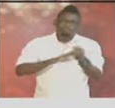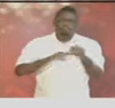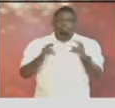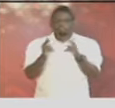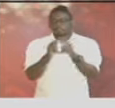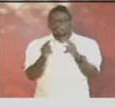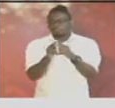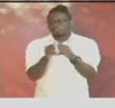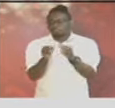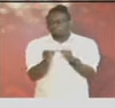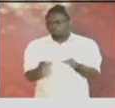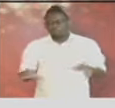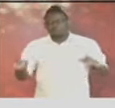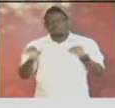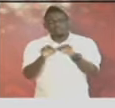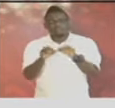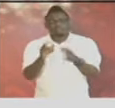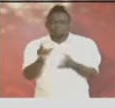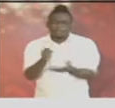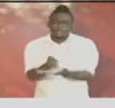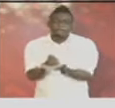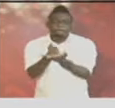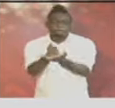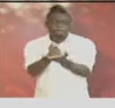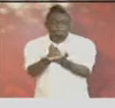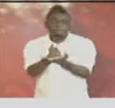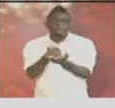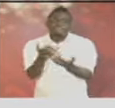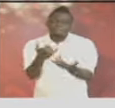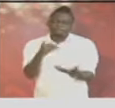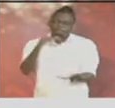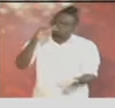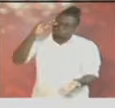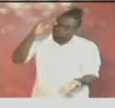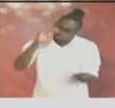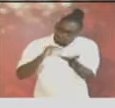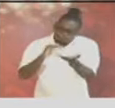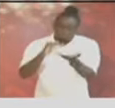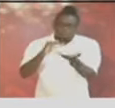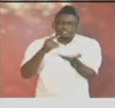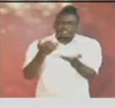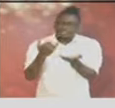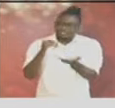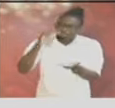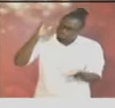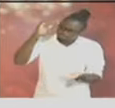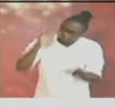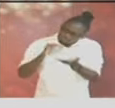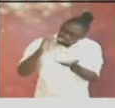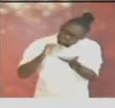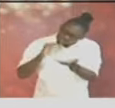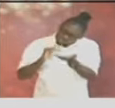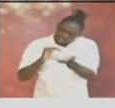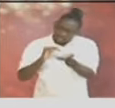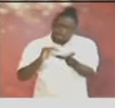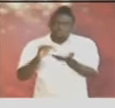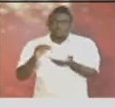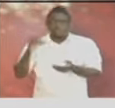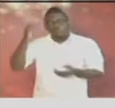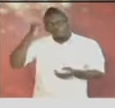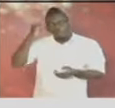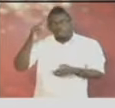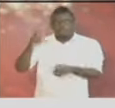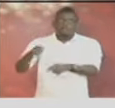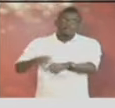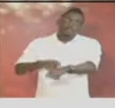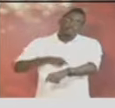us right now. They've been working so far to keep the numbers low, and although we know that it's been a long run, it's been a long haul, and